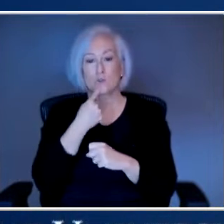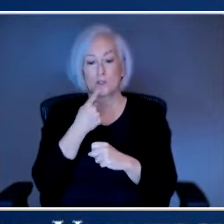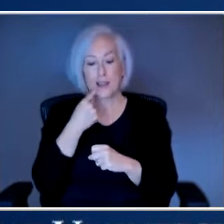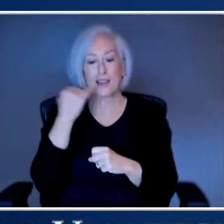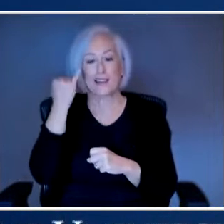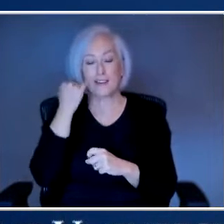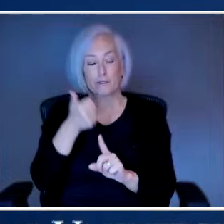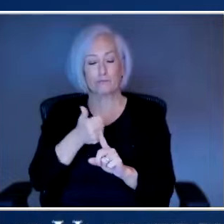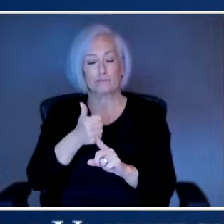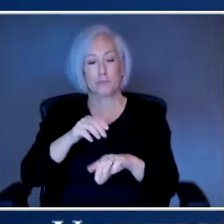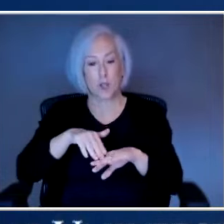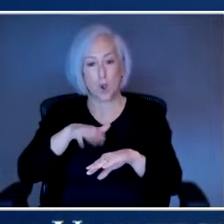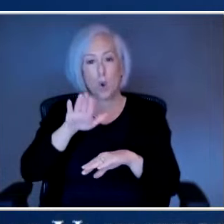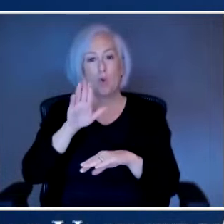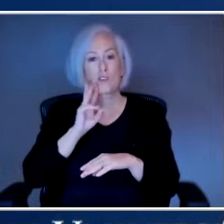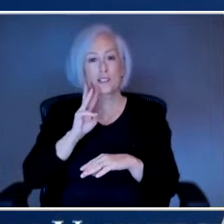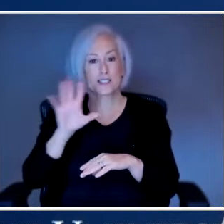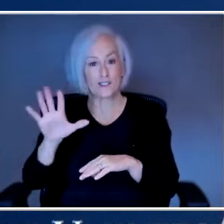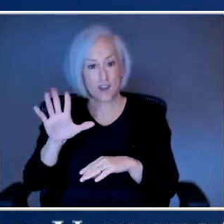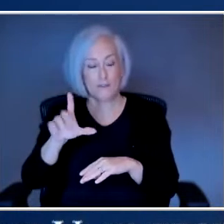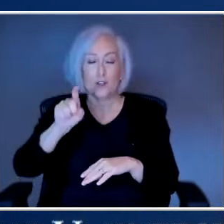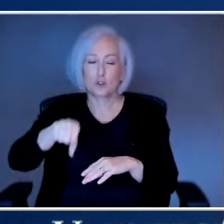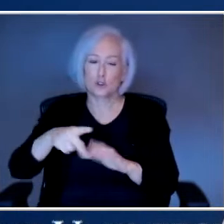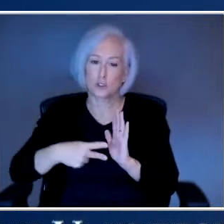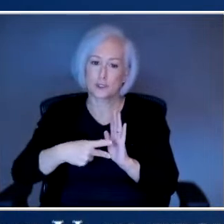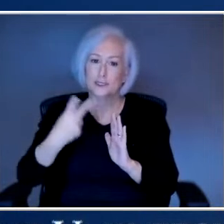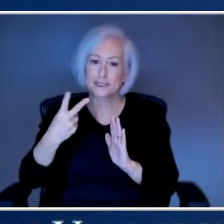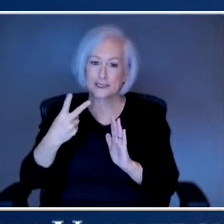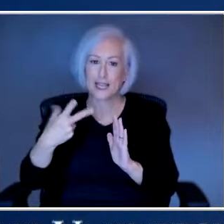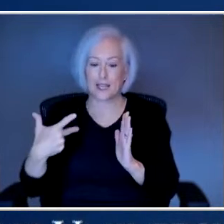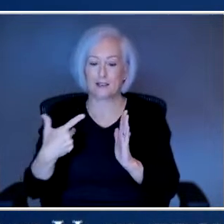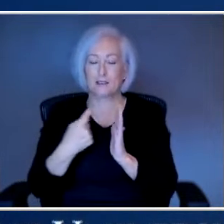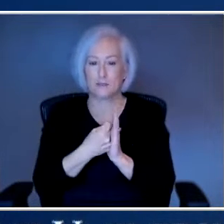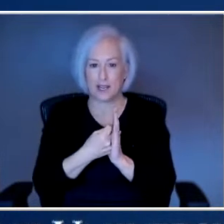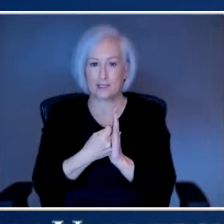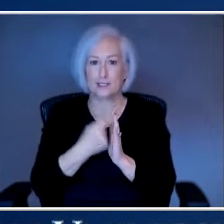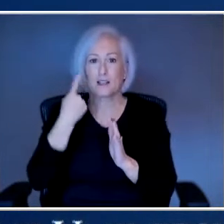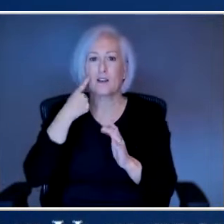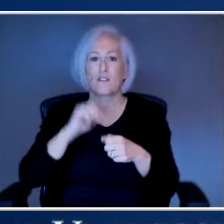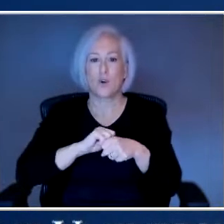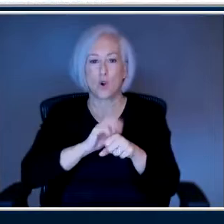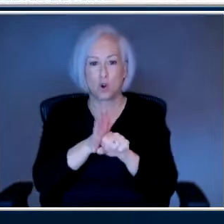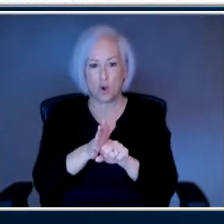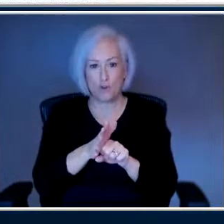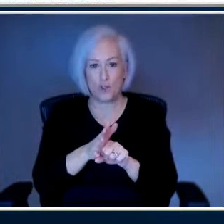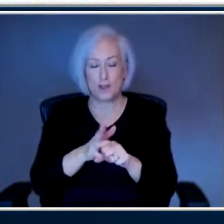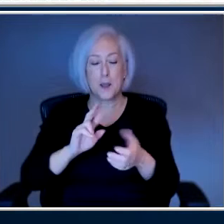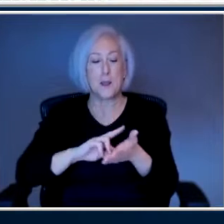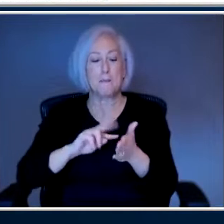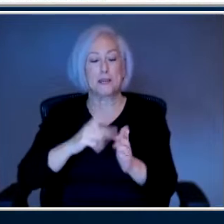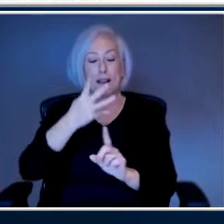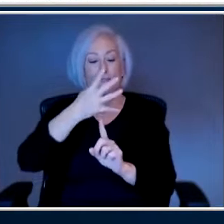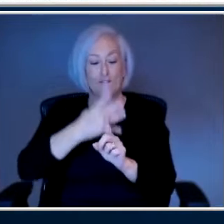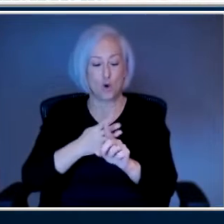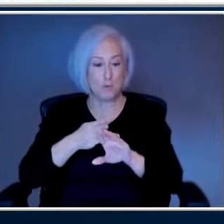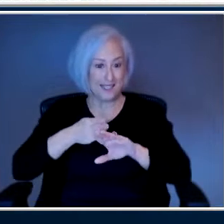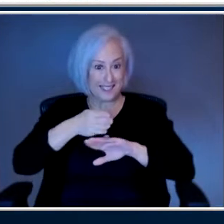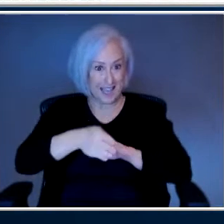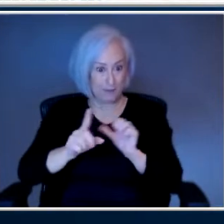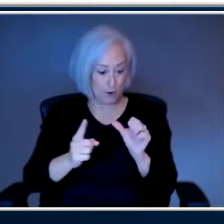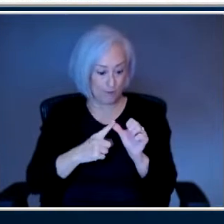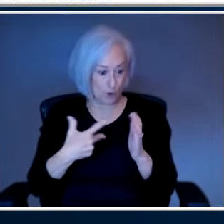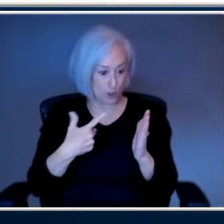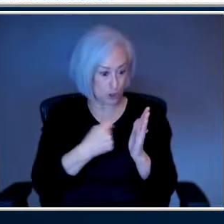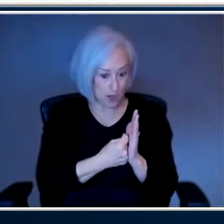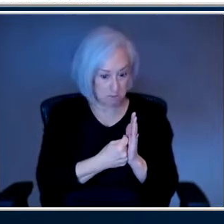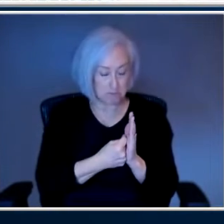get a second dose. And again, typically it's going to be 4 months from that first dose. Yeah, a lot of high-level stuff when ACIP meets, so thanks for breaking that